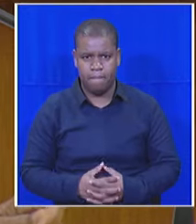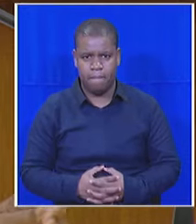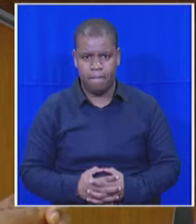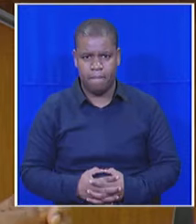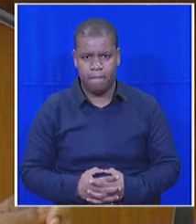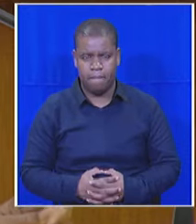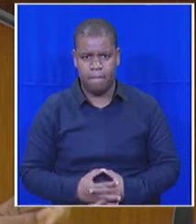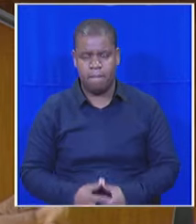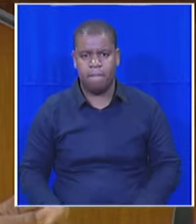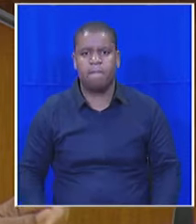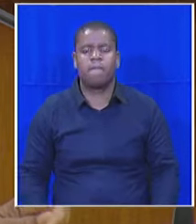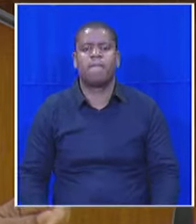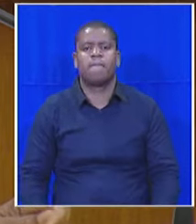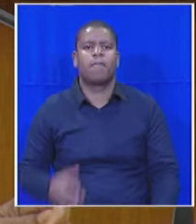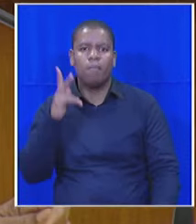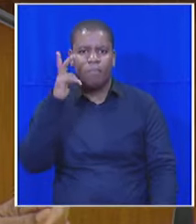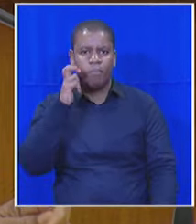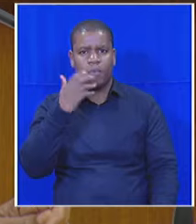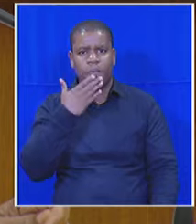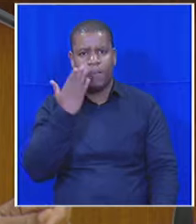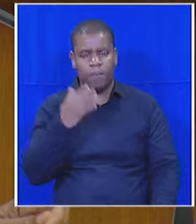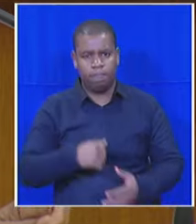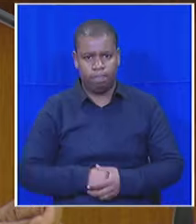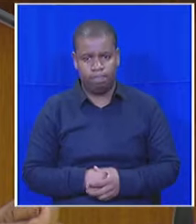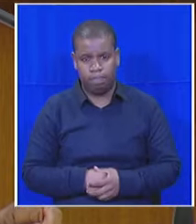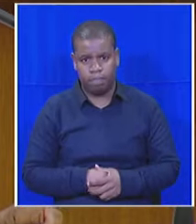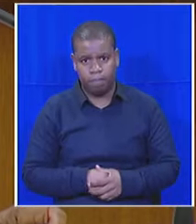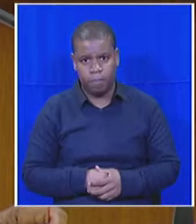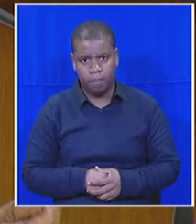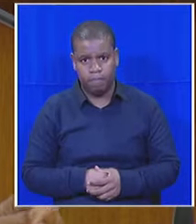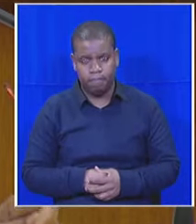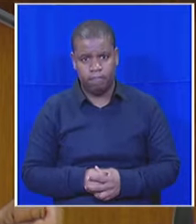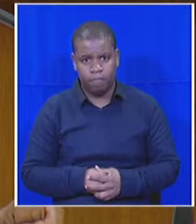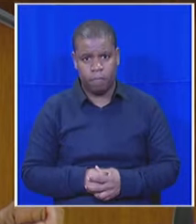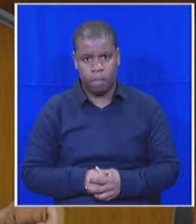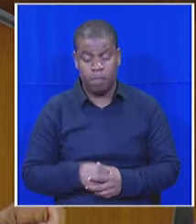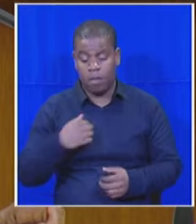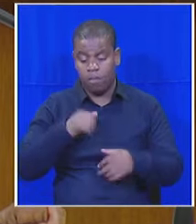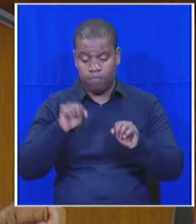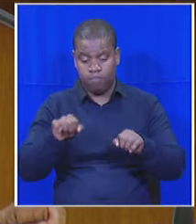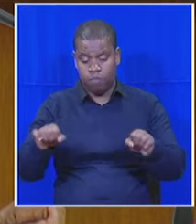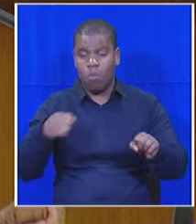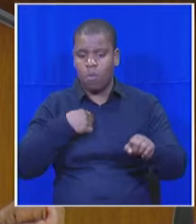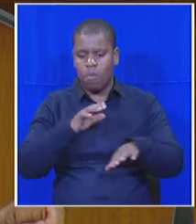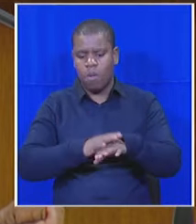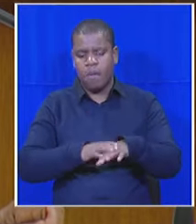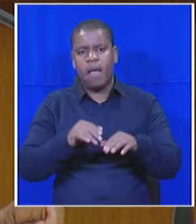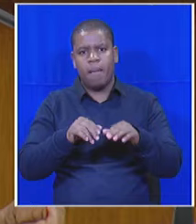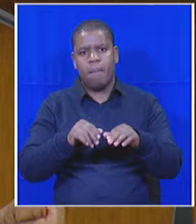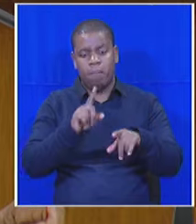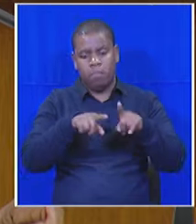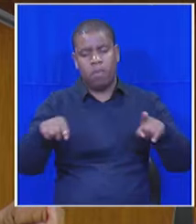to exist and they do not have any legislative framework to actually guide them. When it comes to business, especially